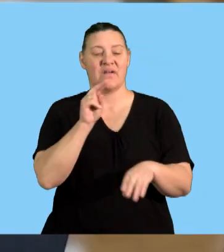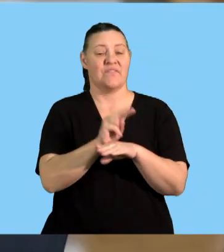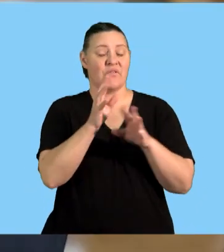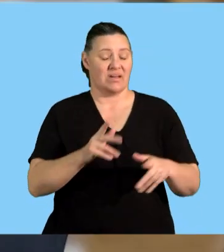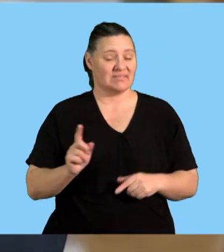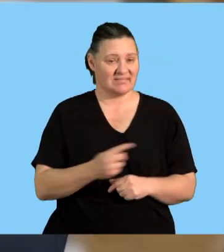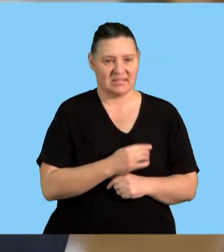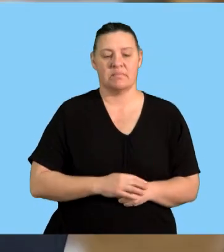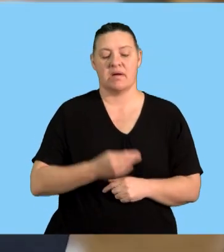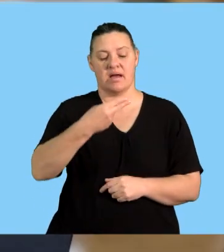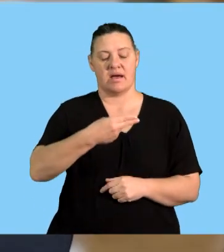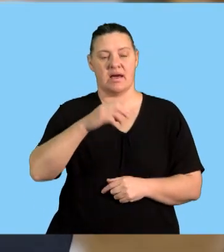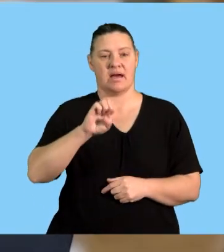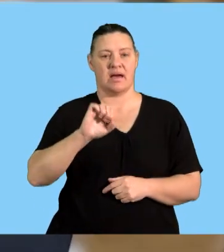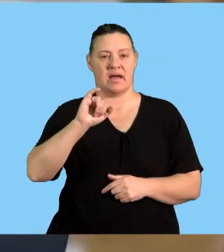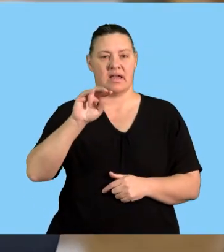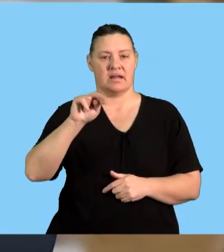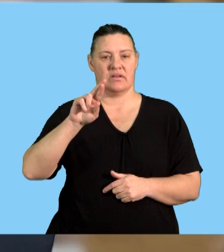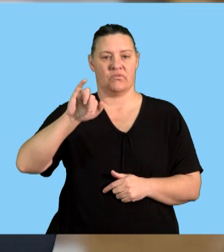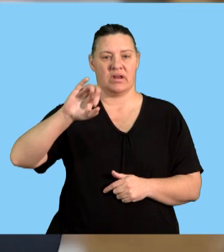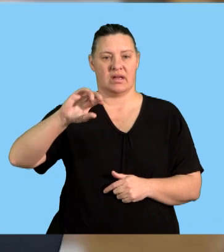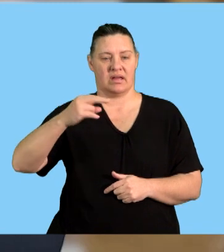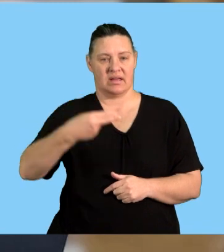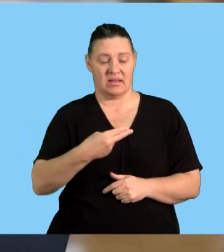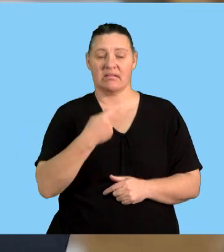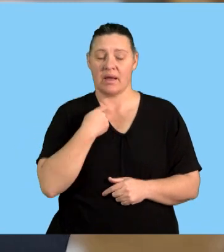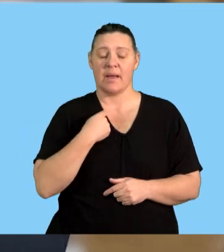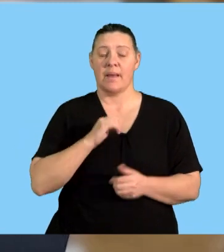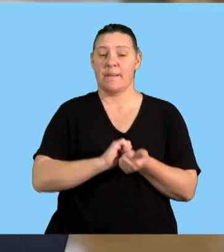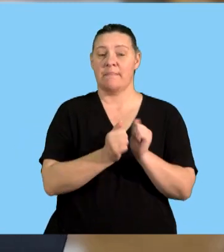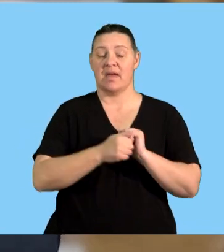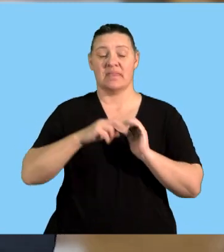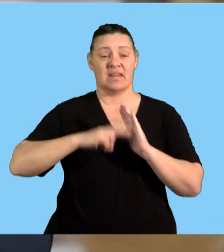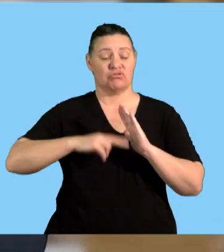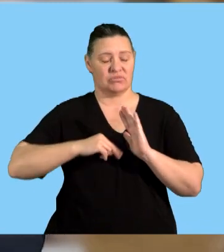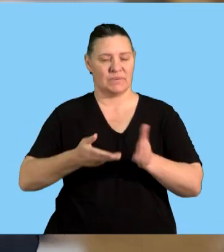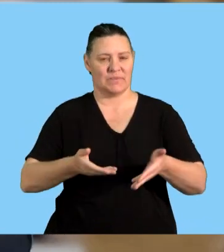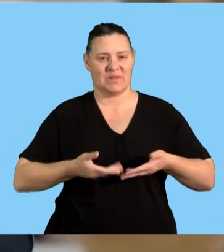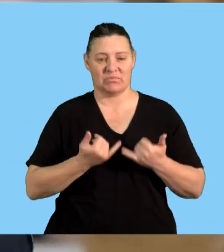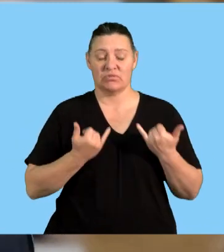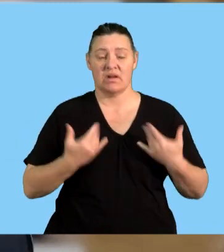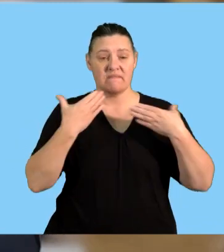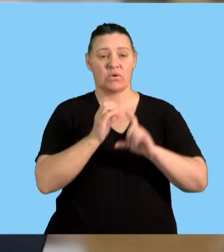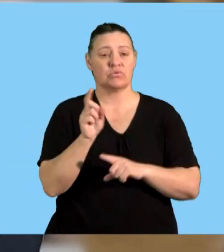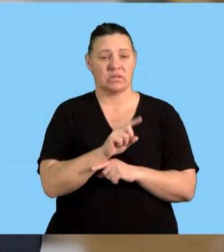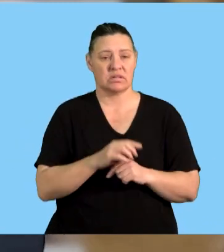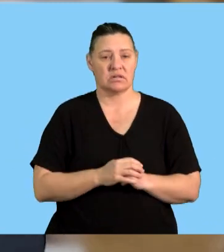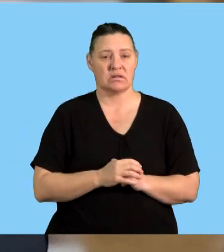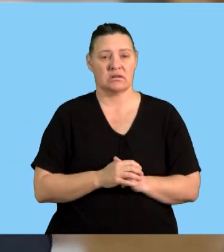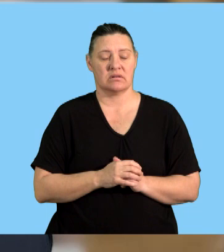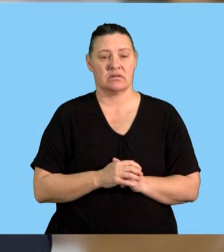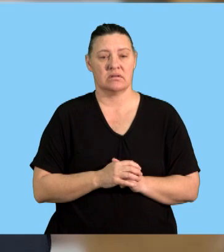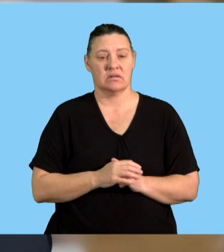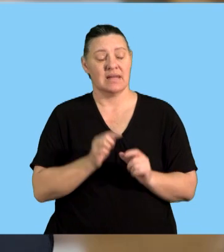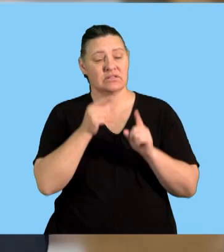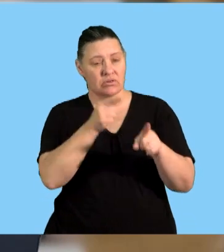to all our viewers out there. My name is Heinrich Neetling and welcome to Mathematical Literacy. In today's lesson, we'll focus on instruction